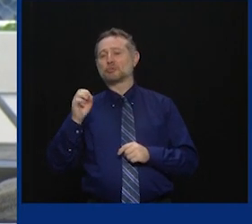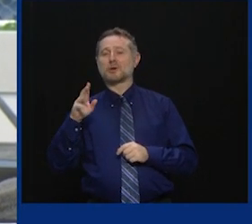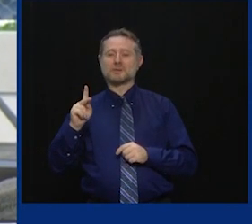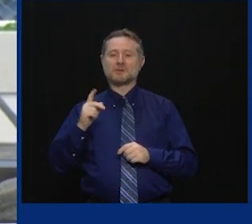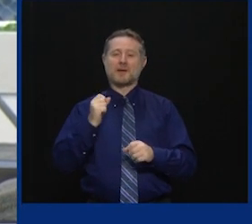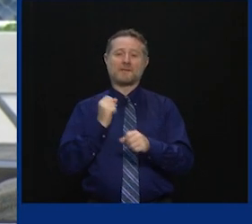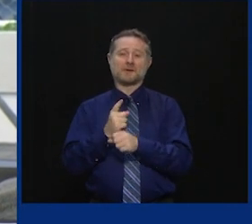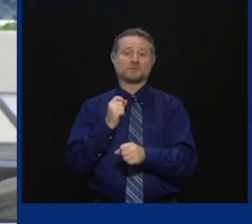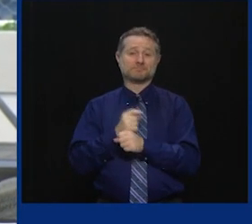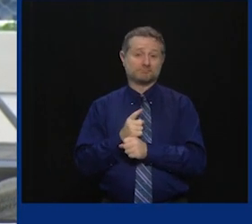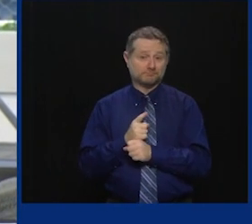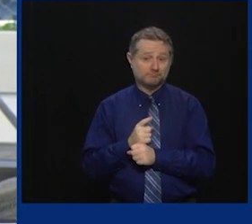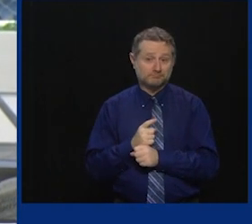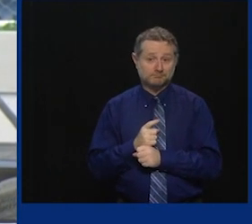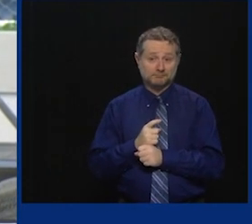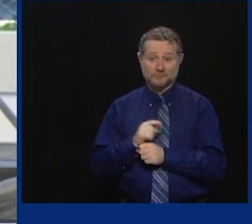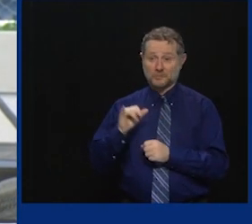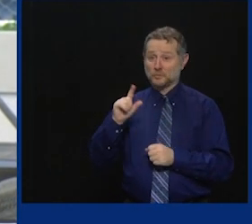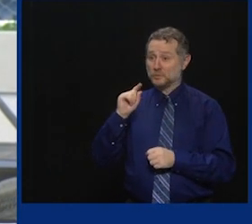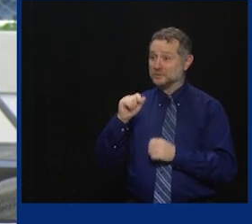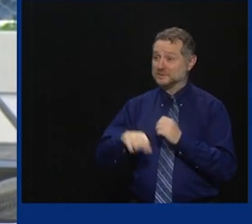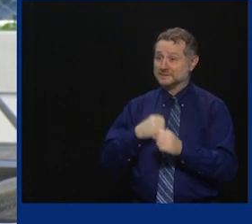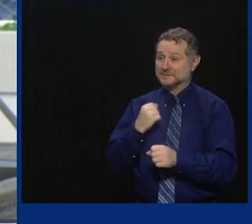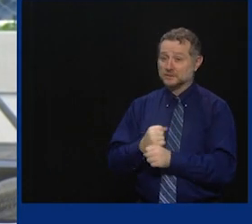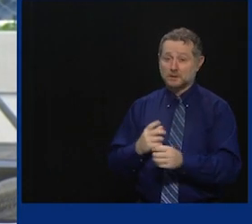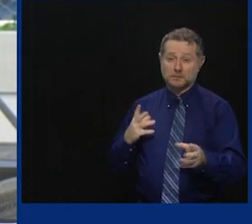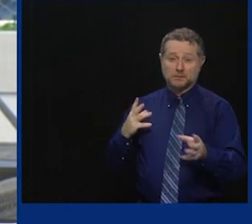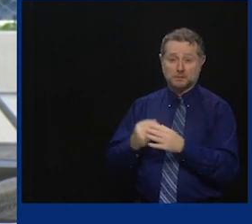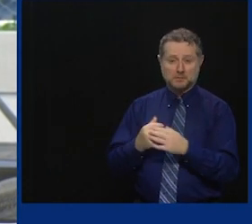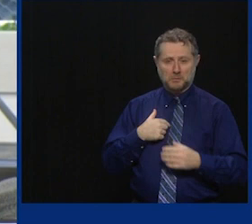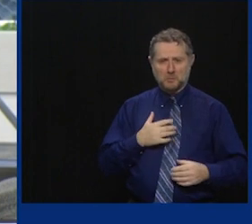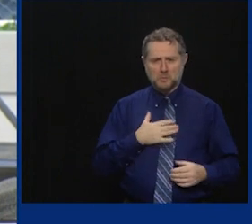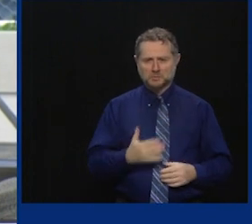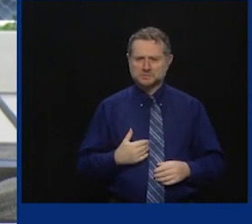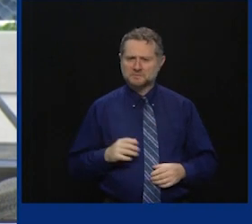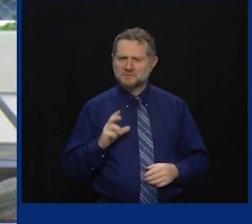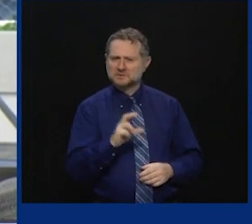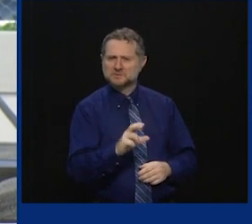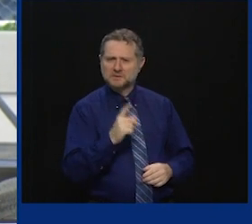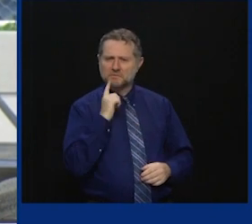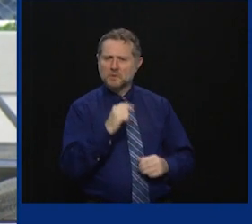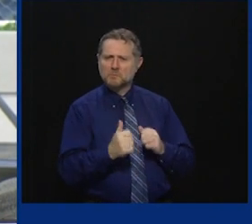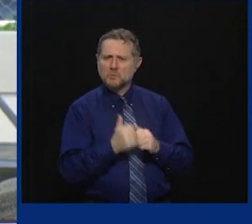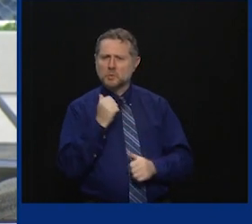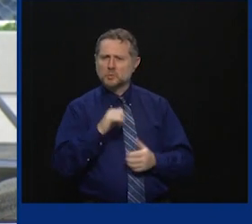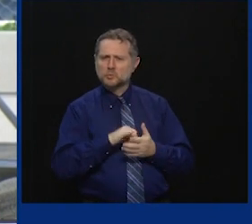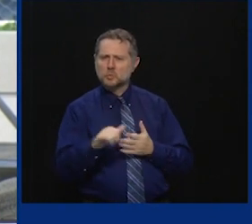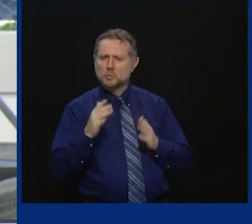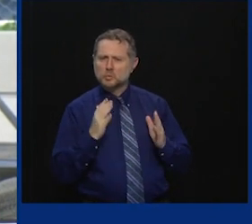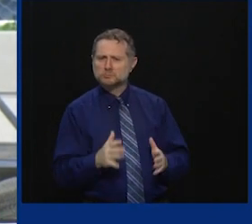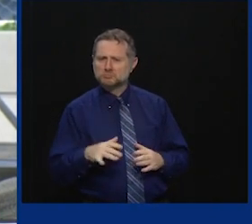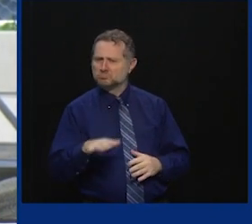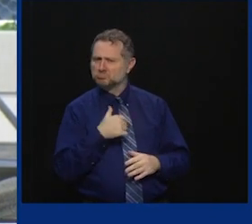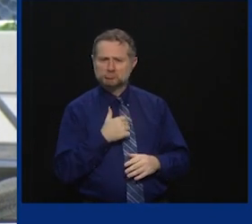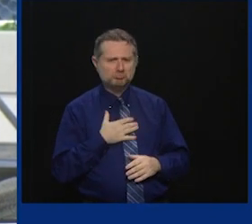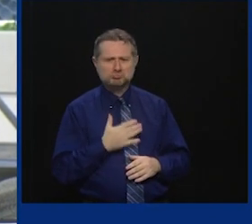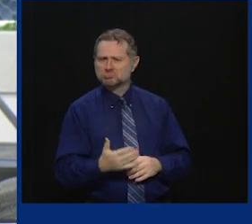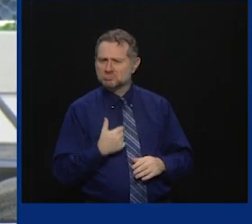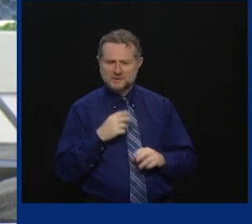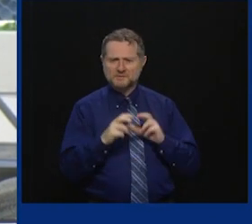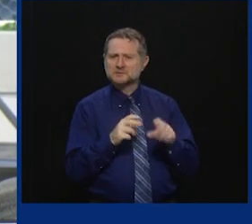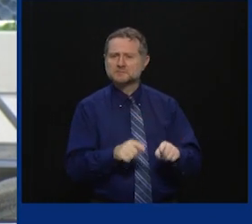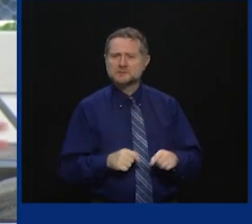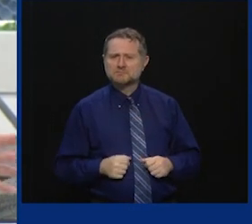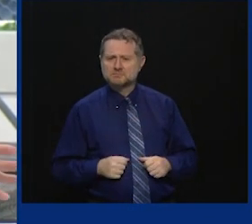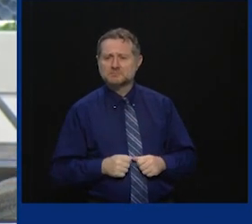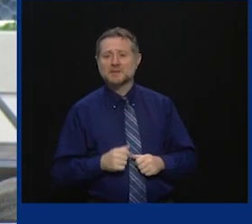20 years. I'm willing to invest in that. I think most New Yorkers, and hopefully all New Yorkers, will be willing to invest in that. And